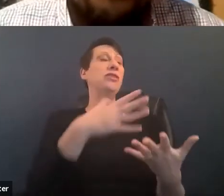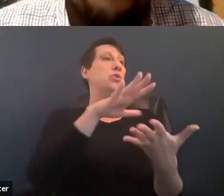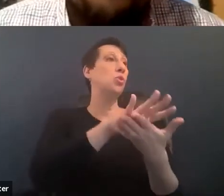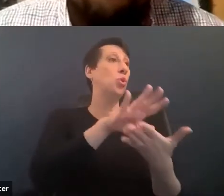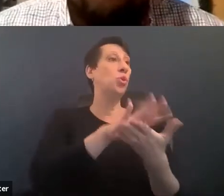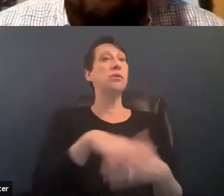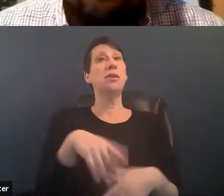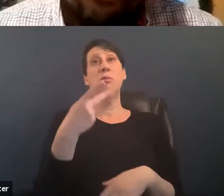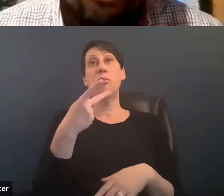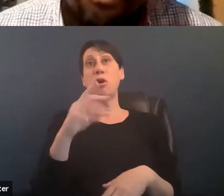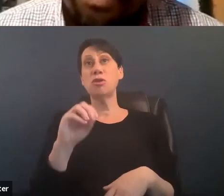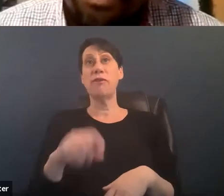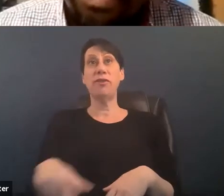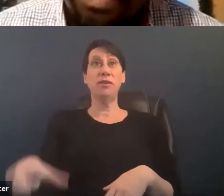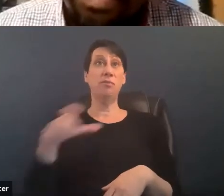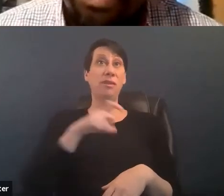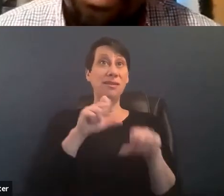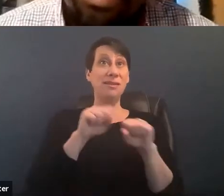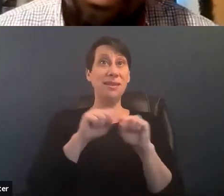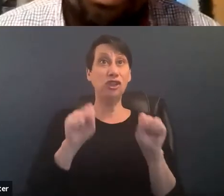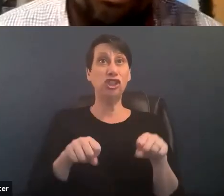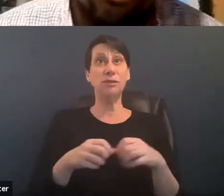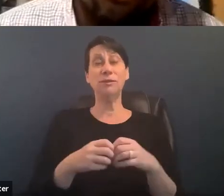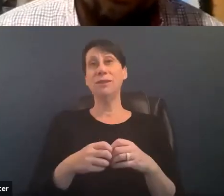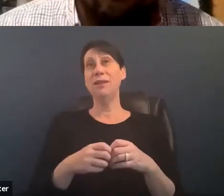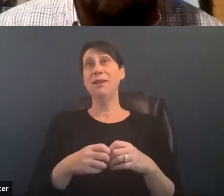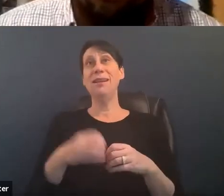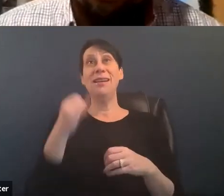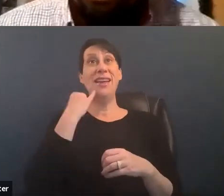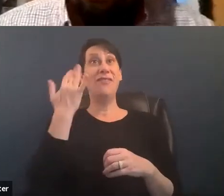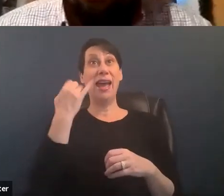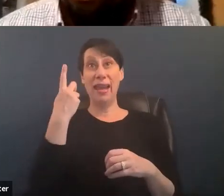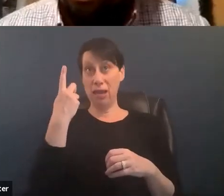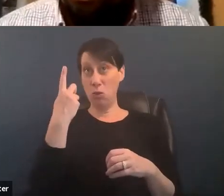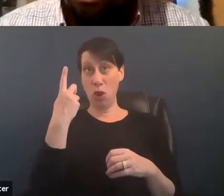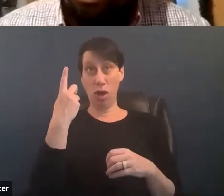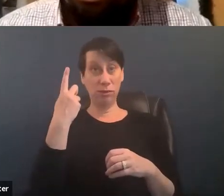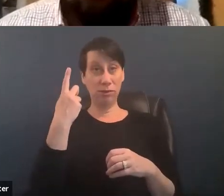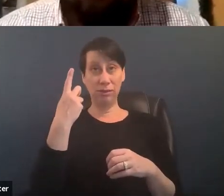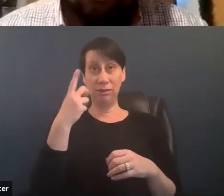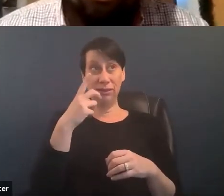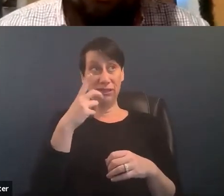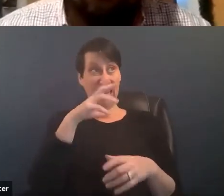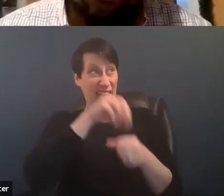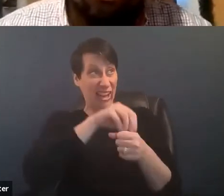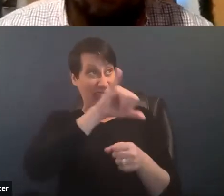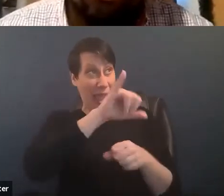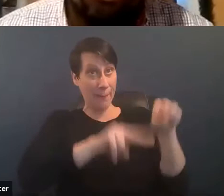police stations. If there's people in a building, our stuff is up somewhere.